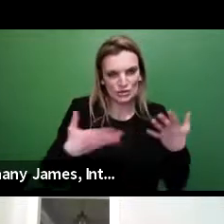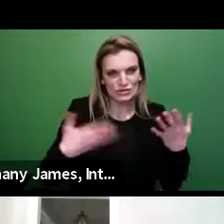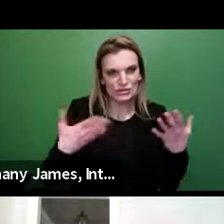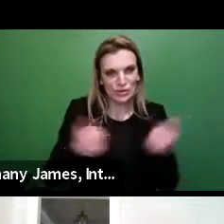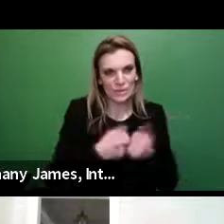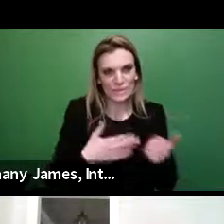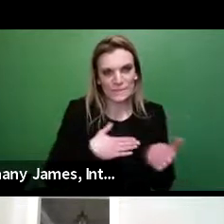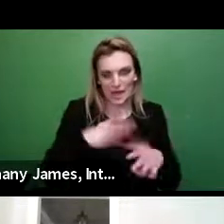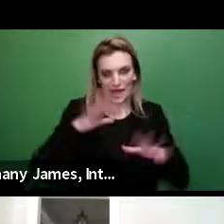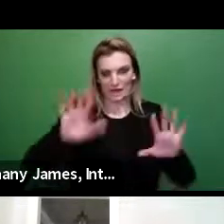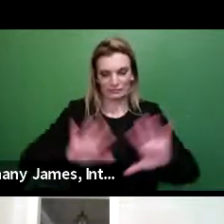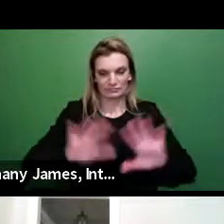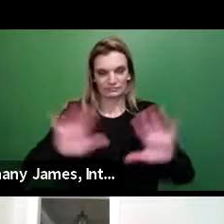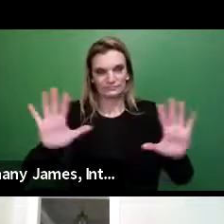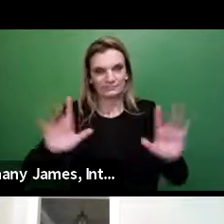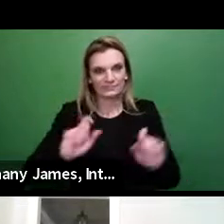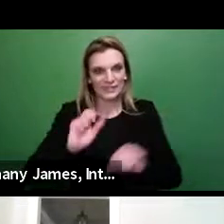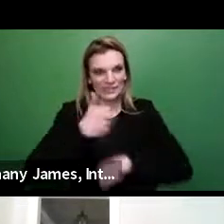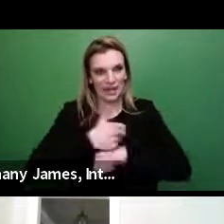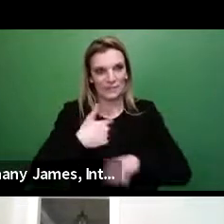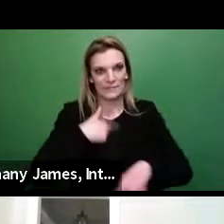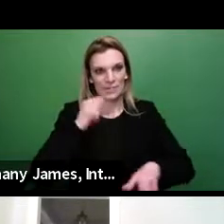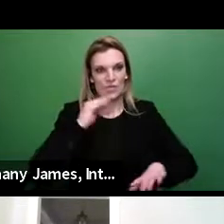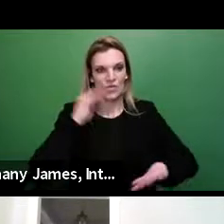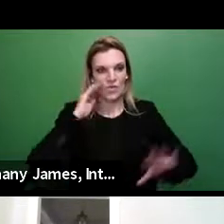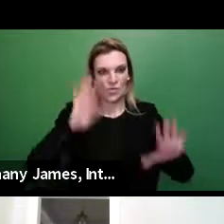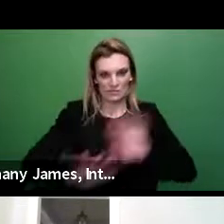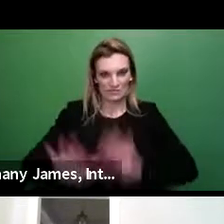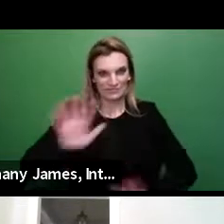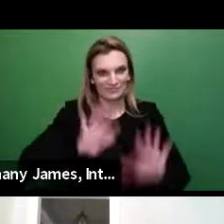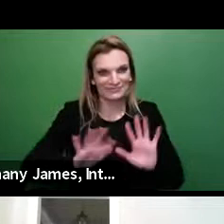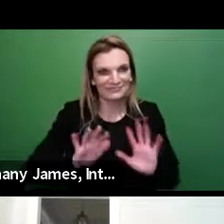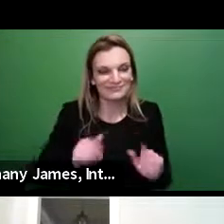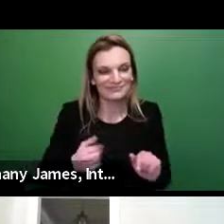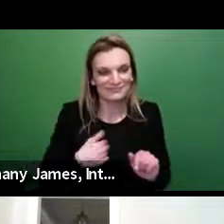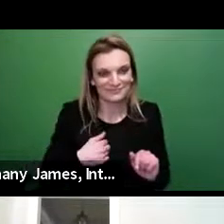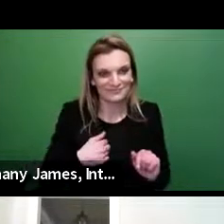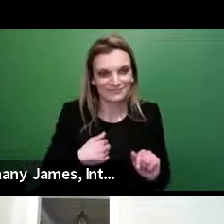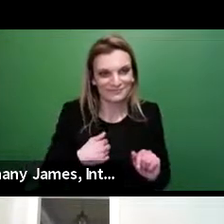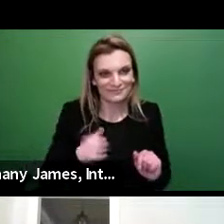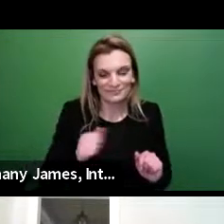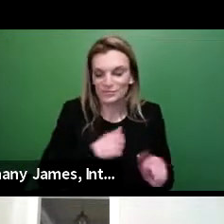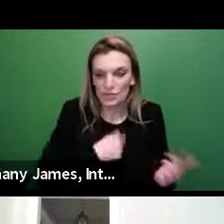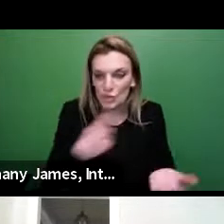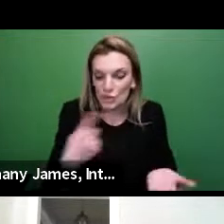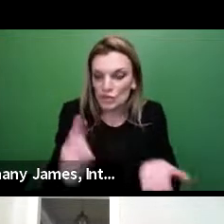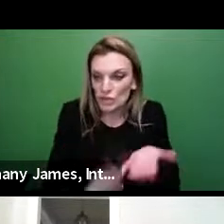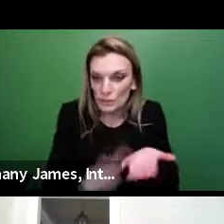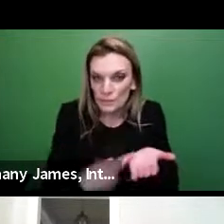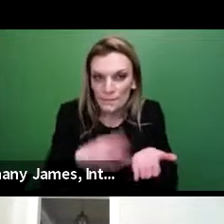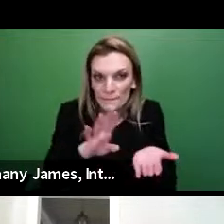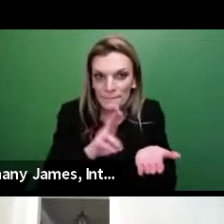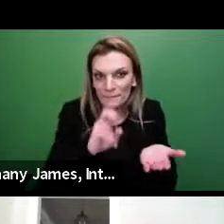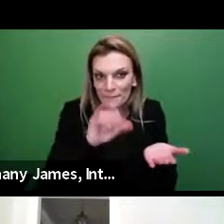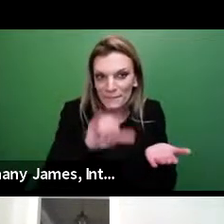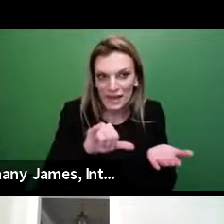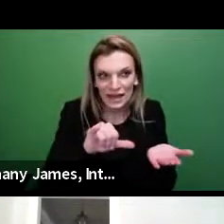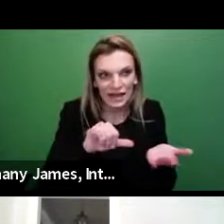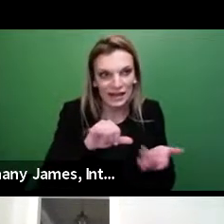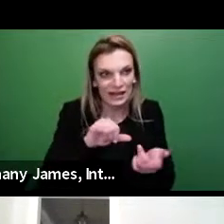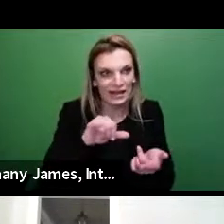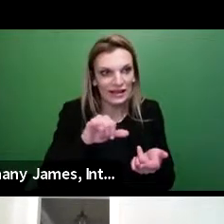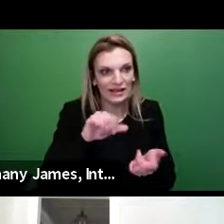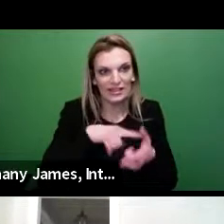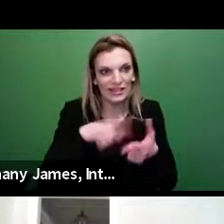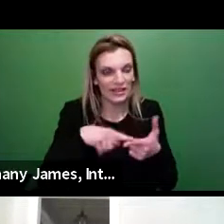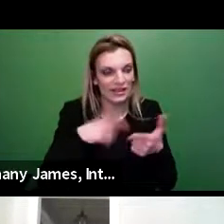my setup here. As I told you, I'm home. We were talking about Benny Napoleon earlier,